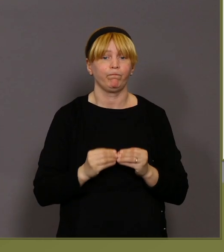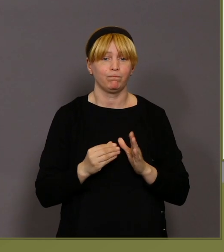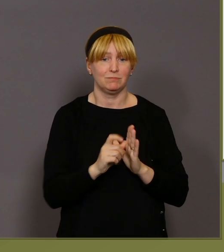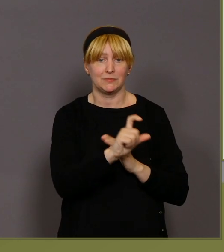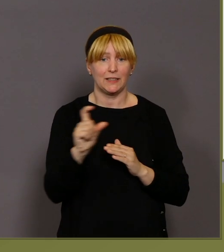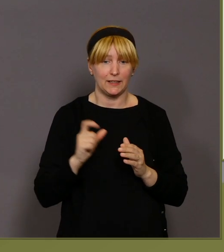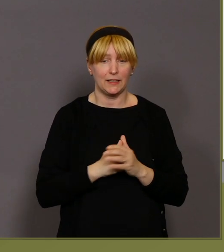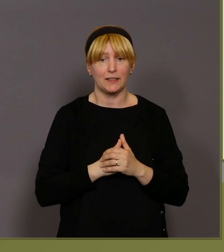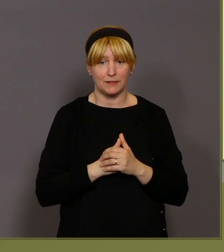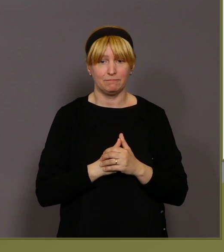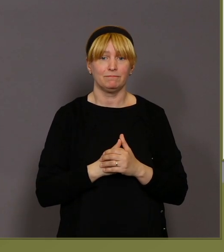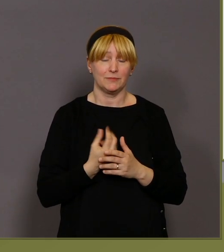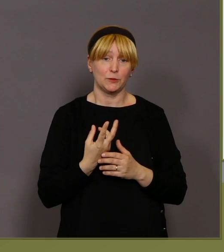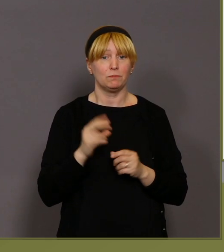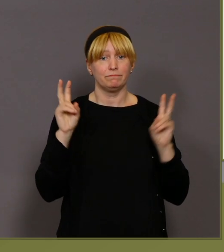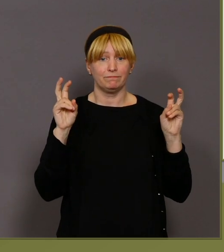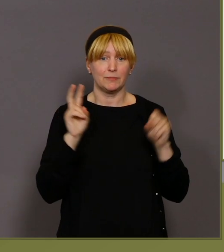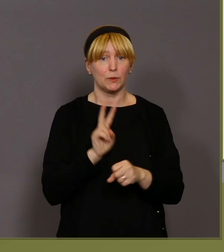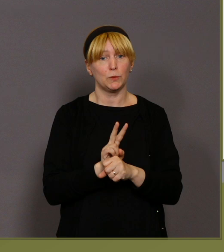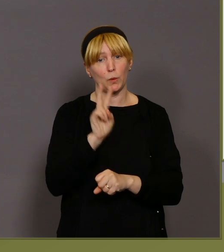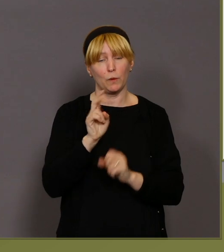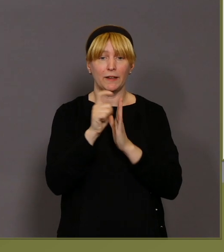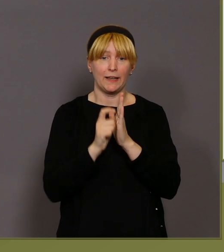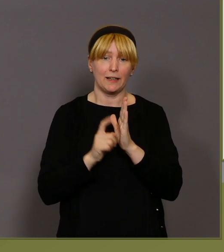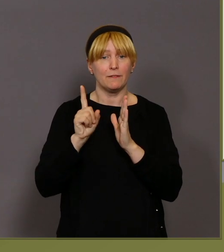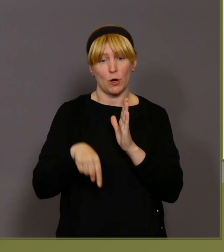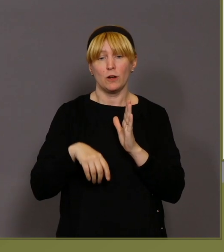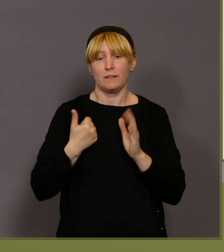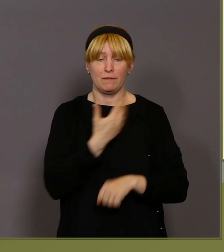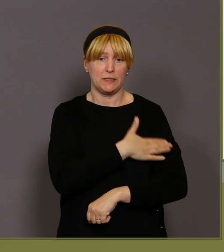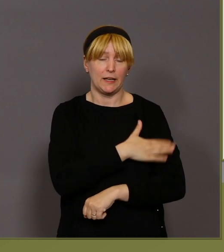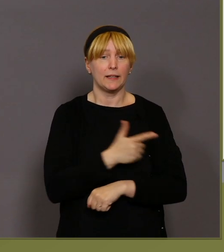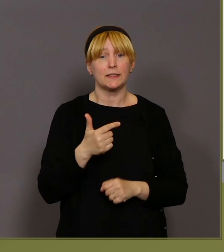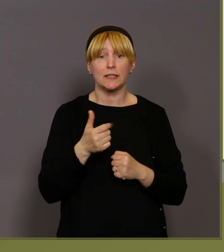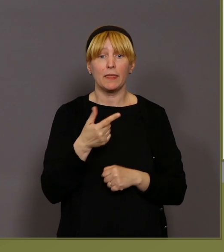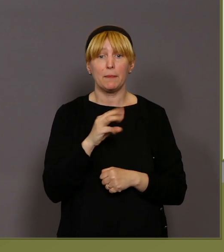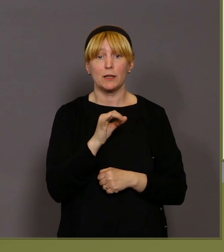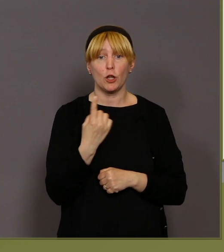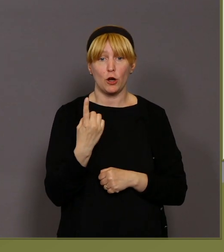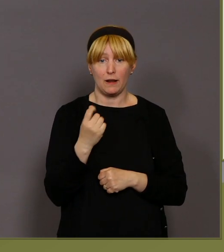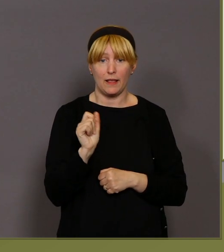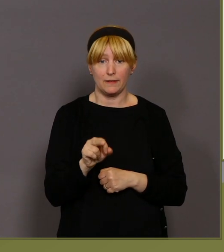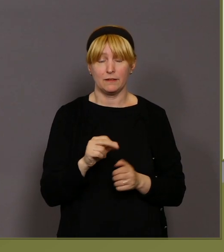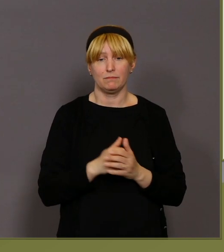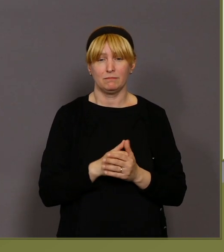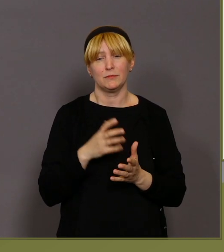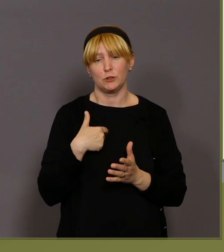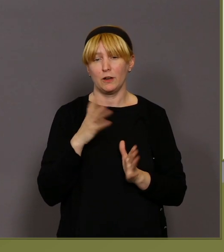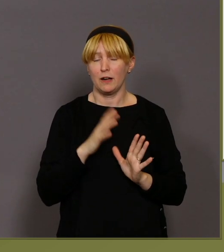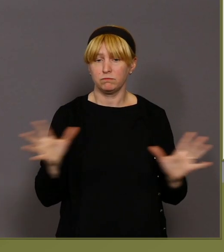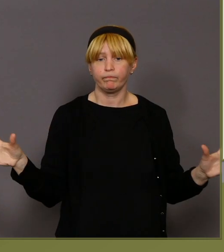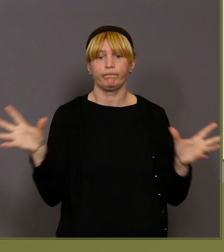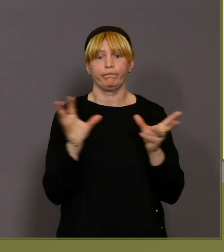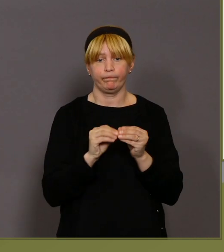I call them the 12 rules for self-service terminals. So I basically cluster the